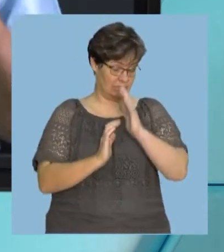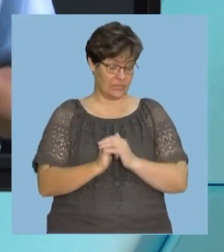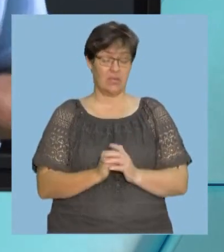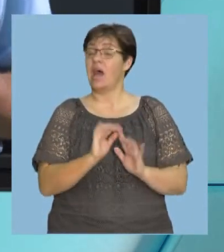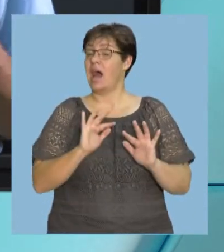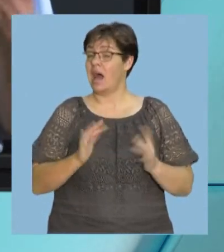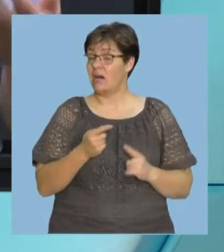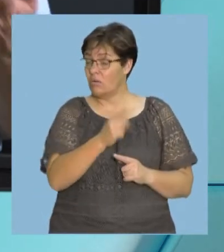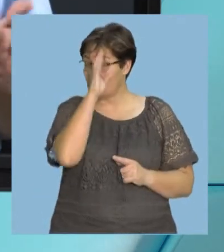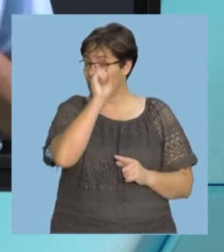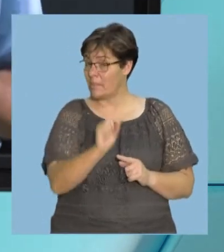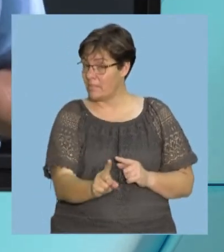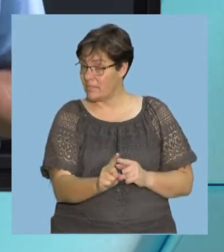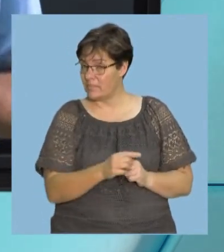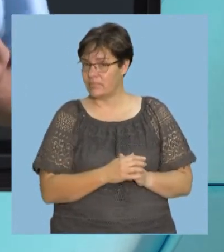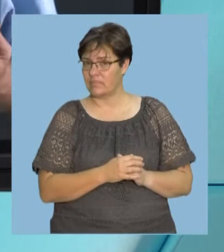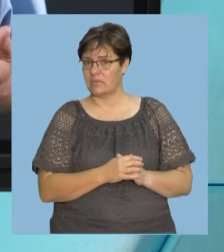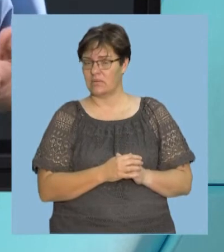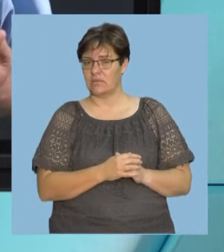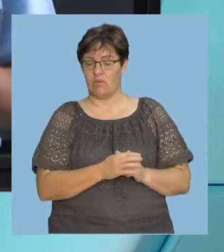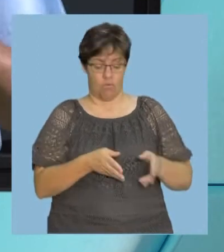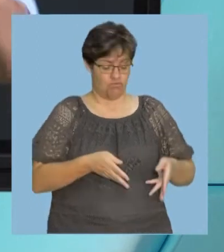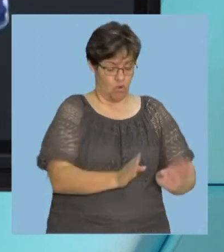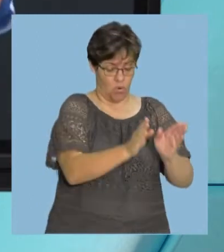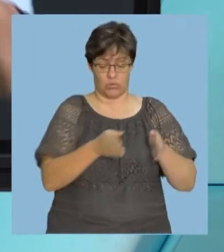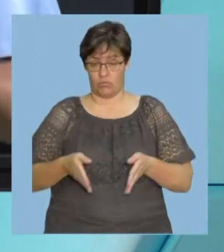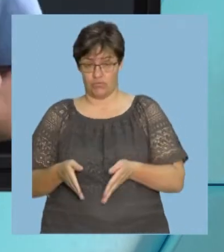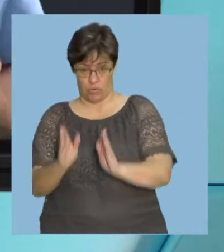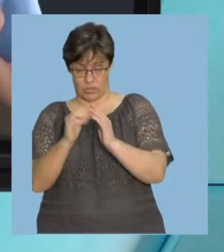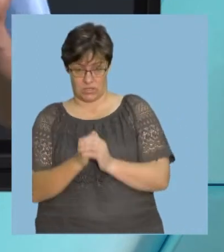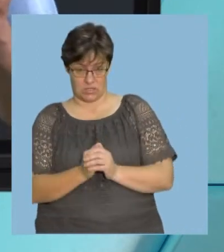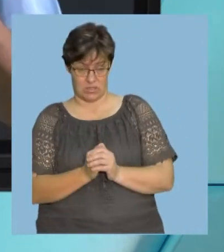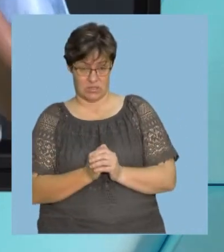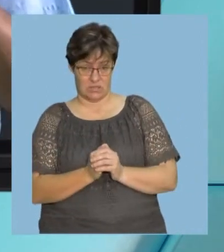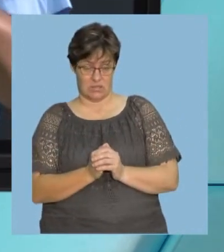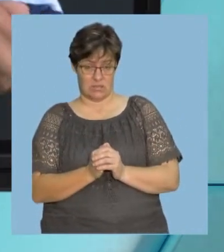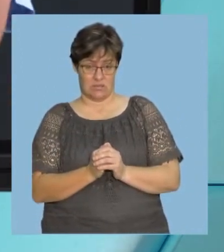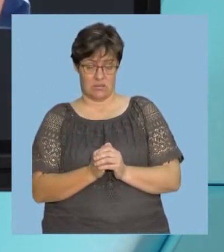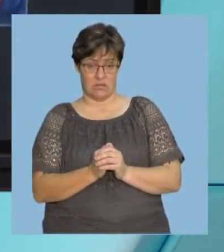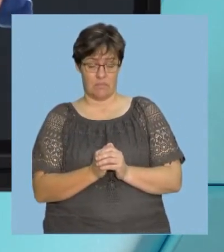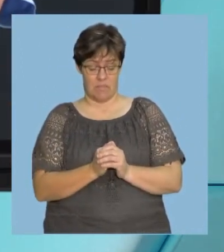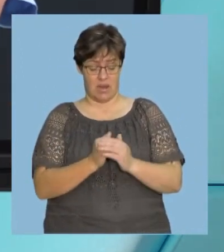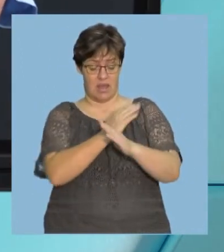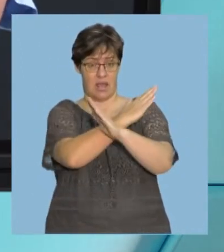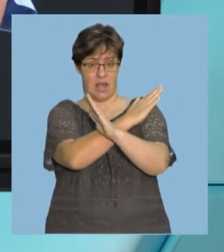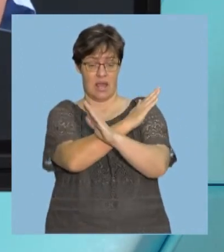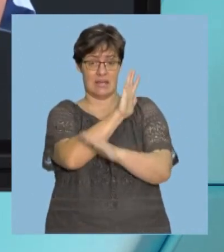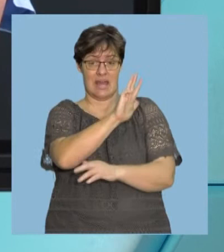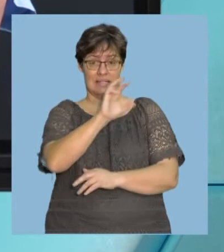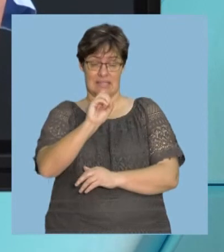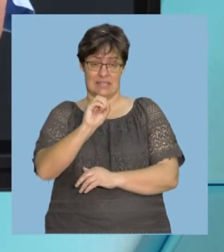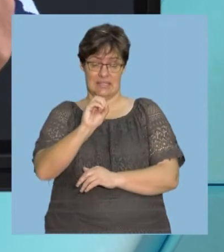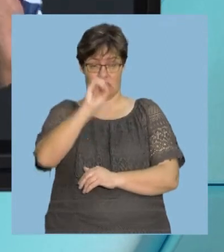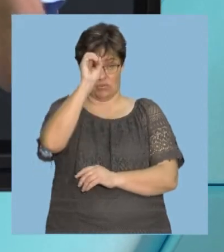of the ways that he remembers it, if you have two roads that are running at 90 degrees to each